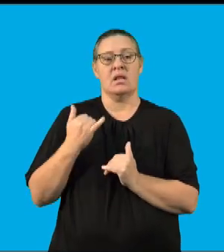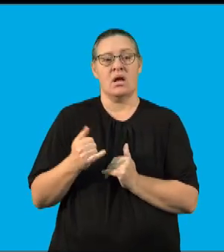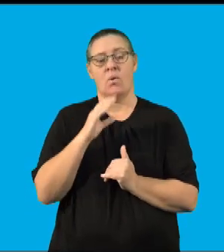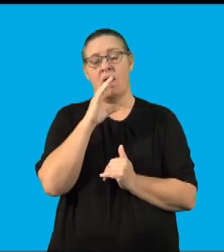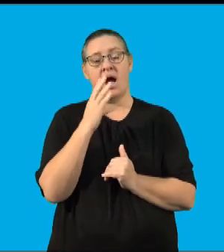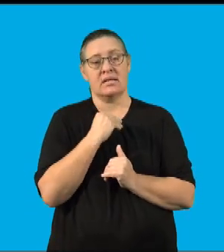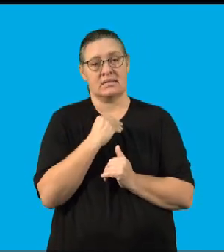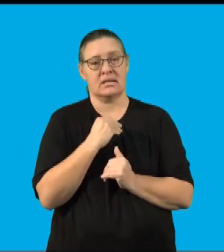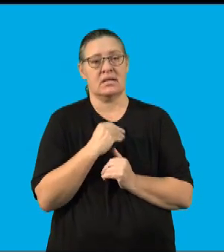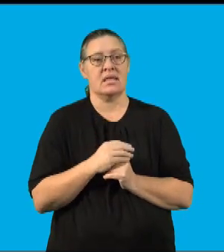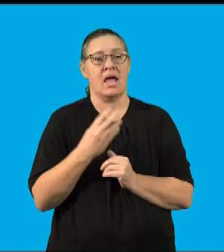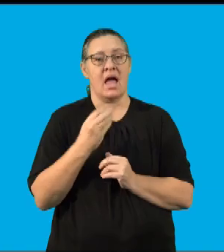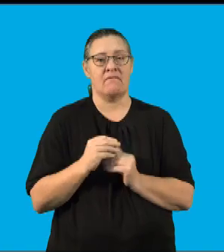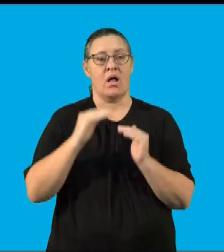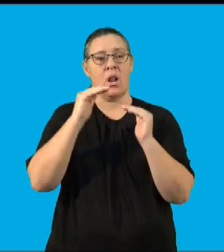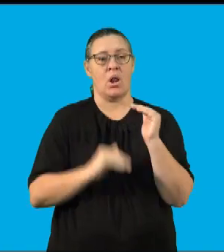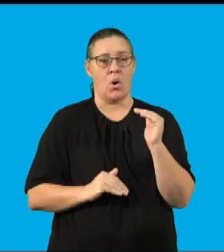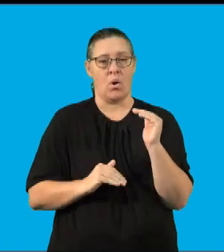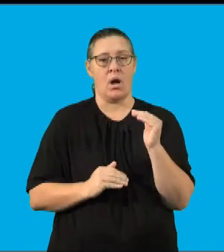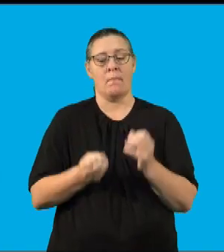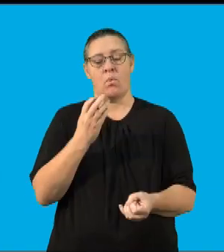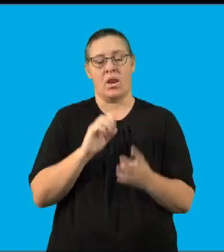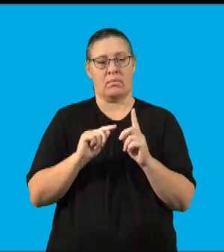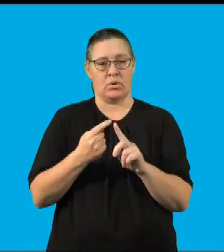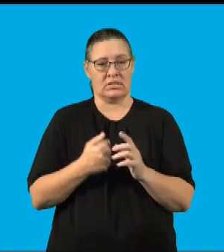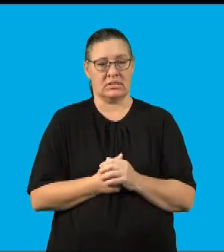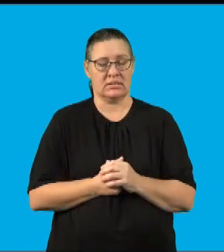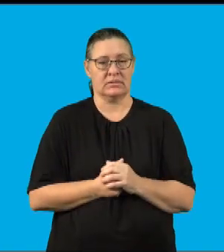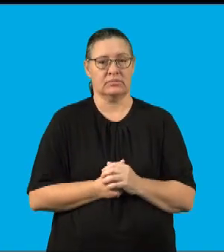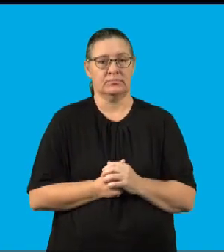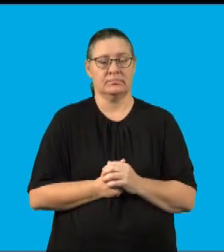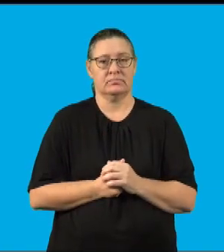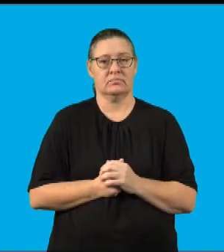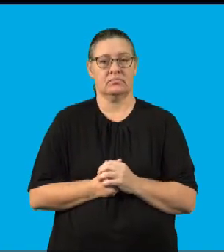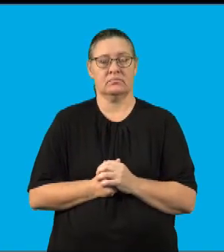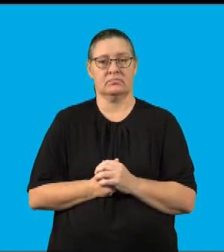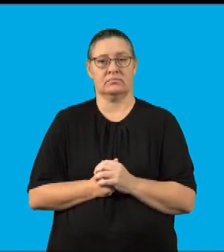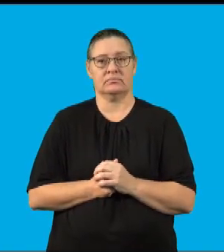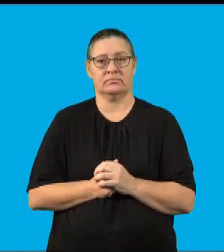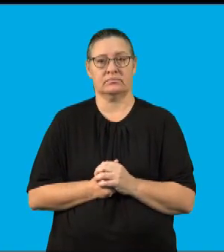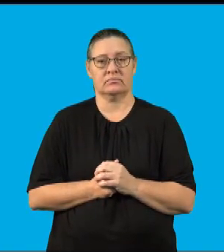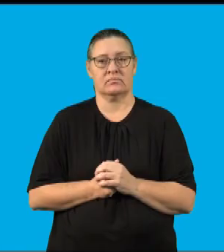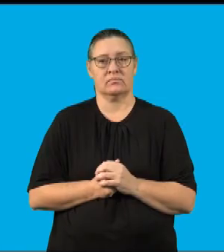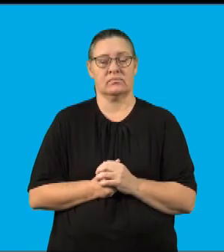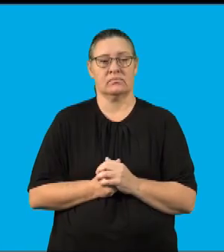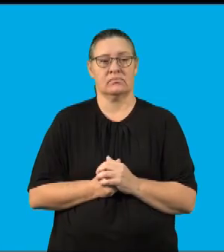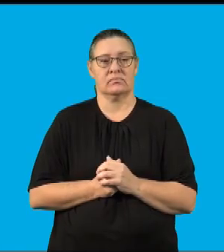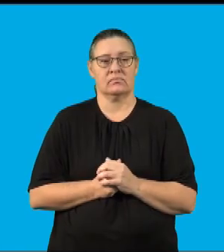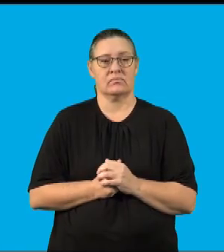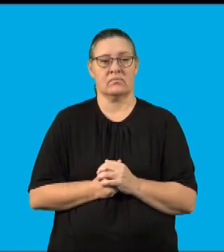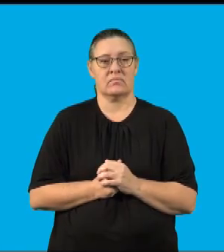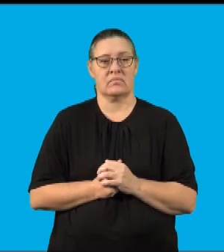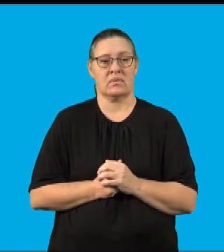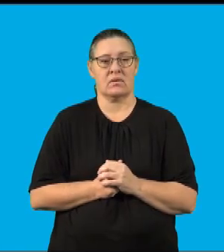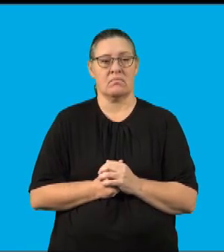we are asked about the ones that has the lowest boiling point. They are isomers, and one of them has the lowest boiling point.